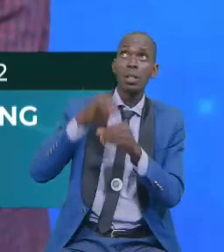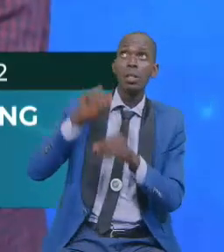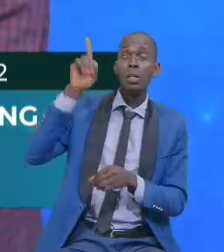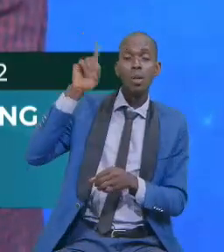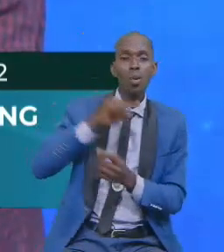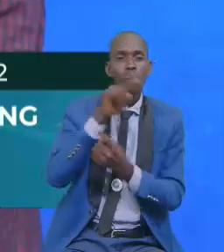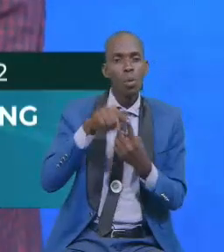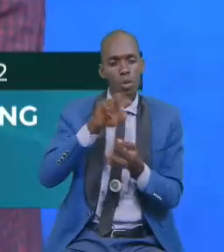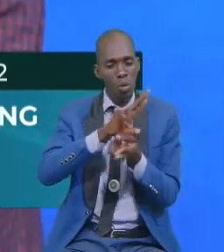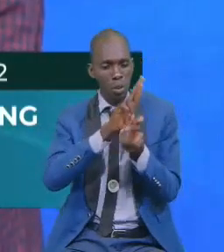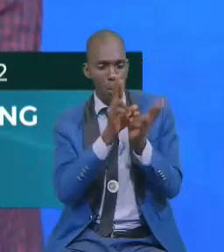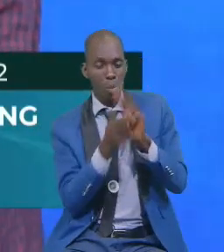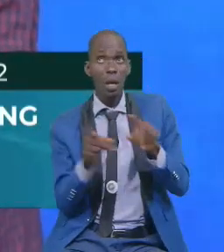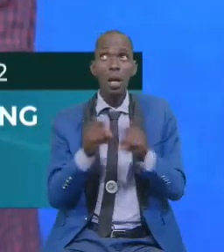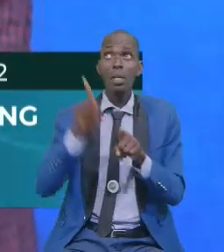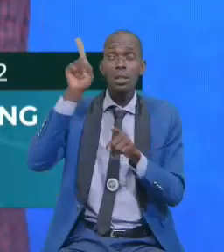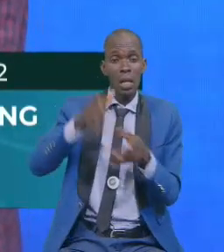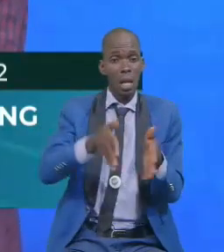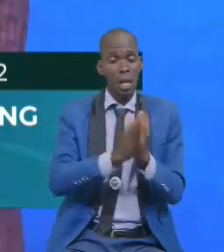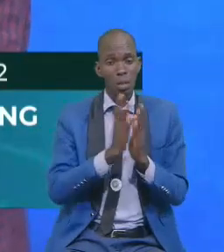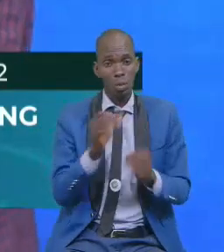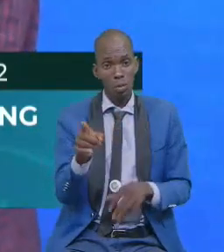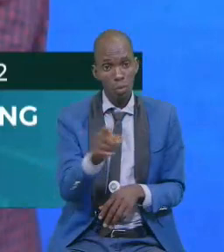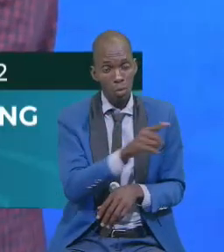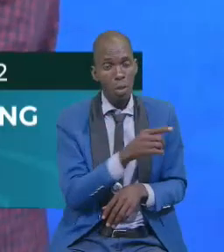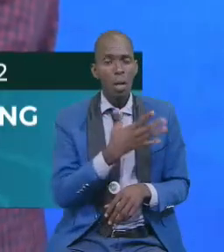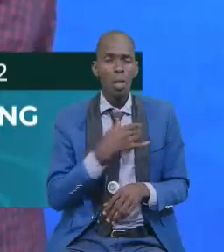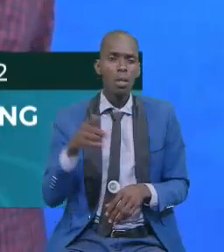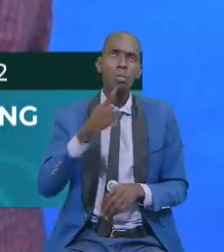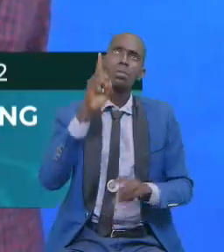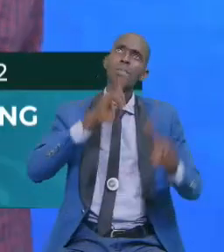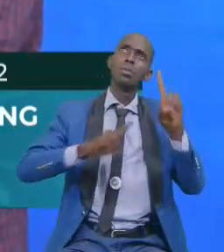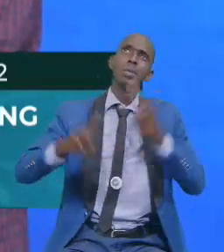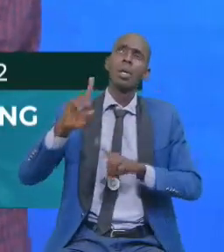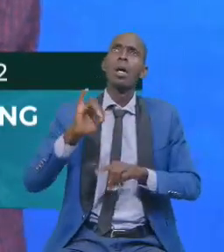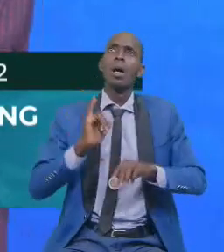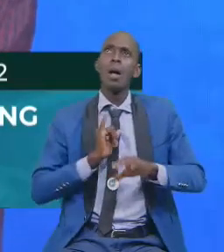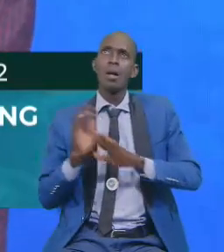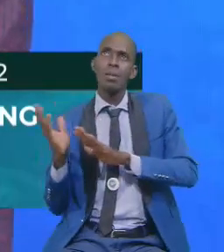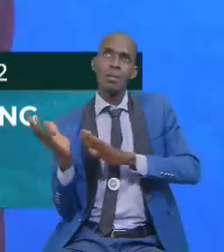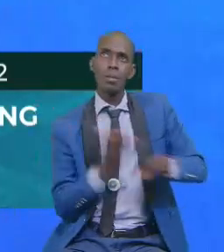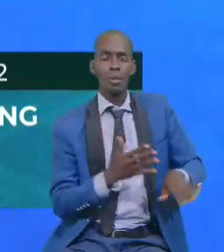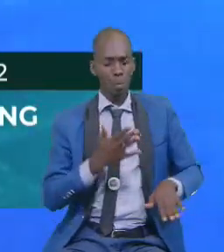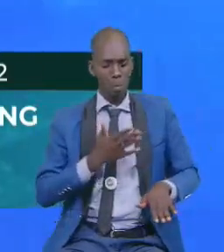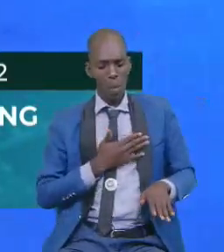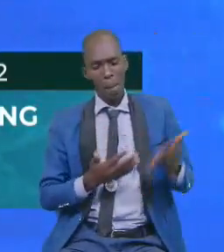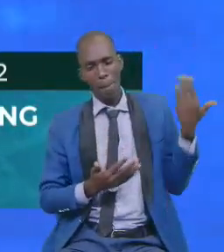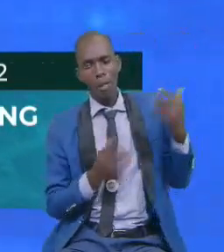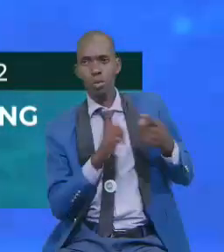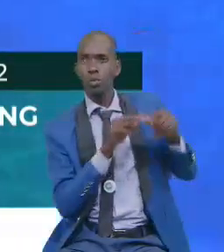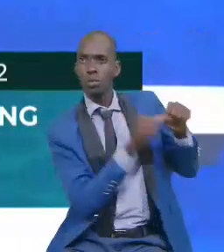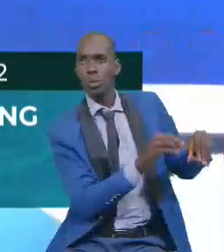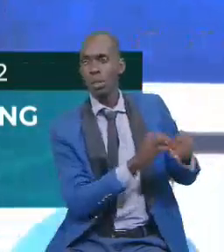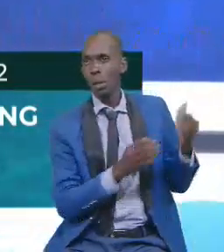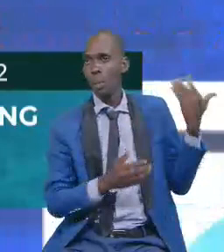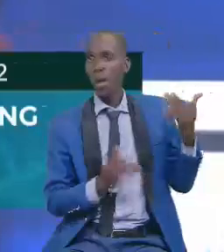repent as he demanded, and you say, I leave the past to be in the past, and I come to